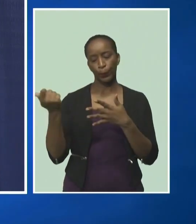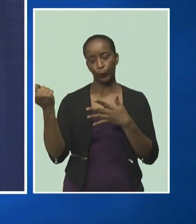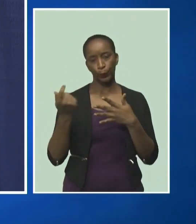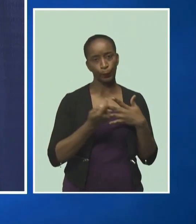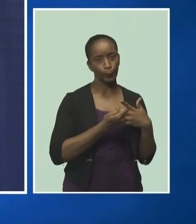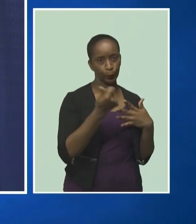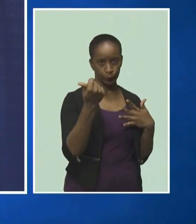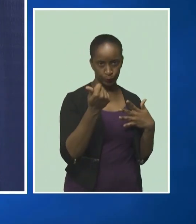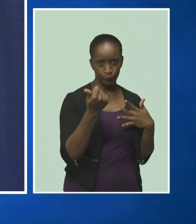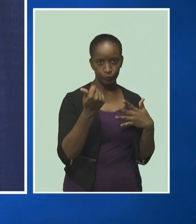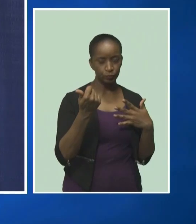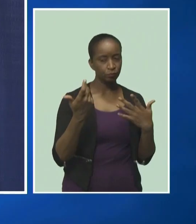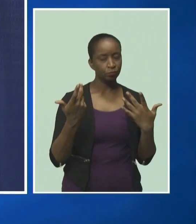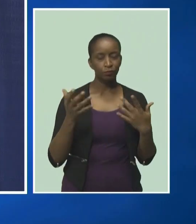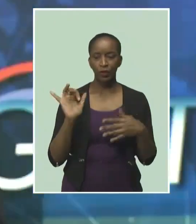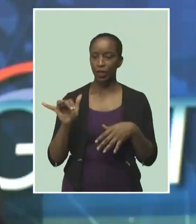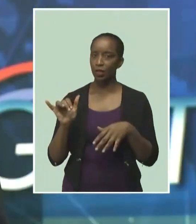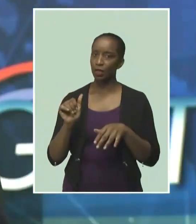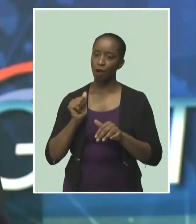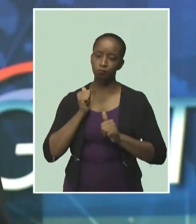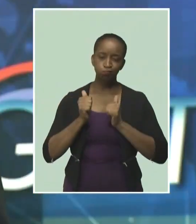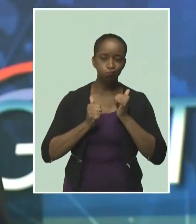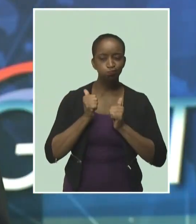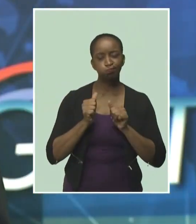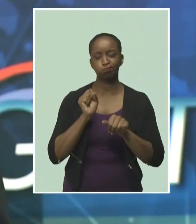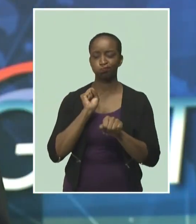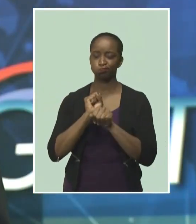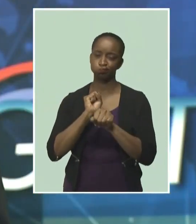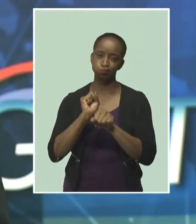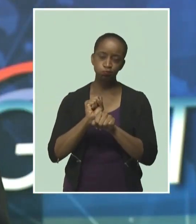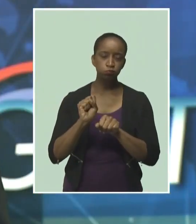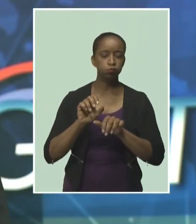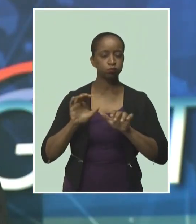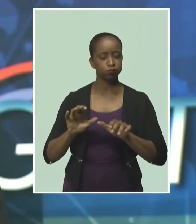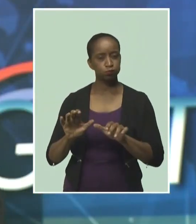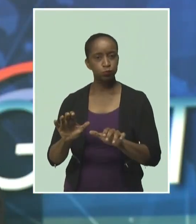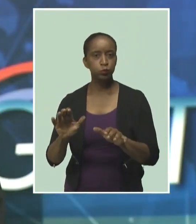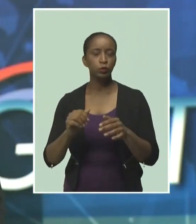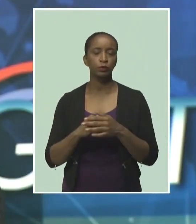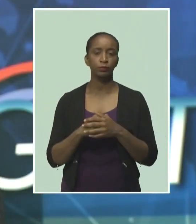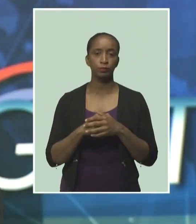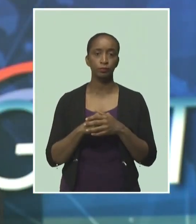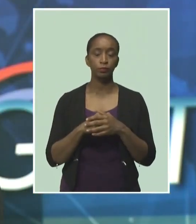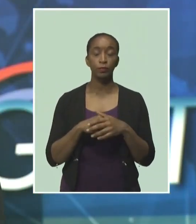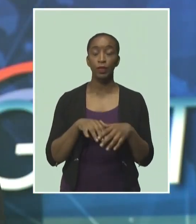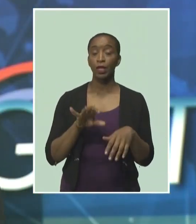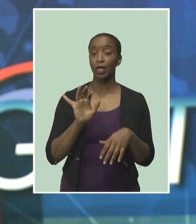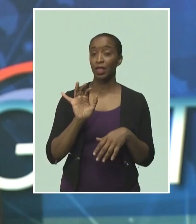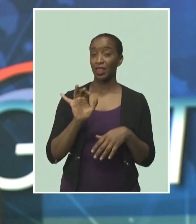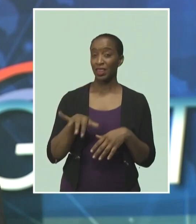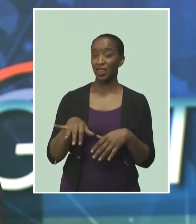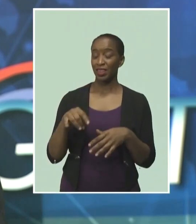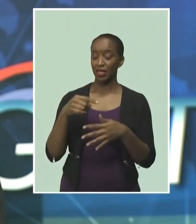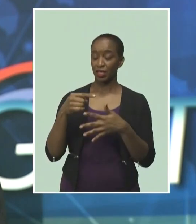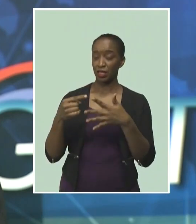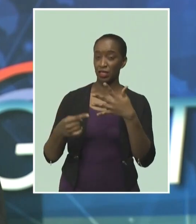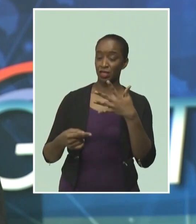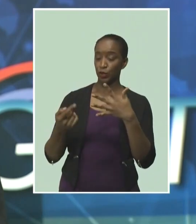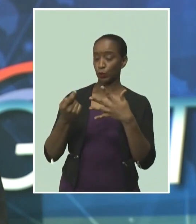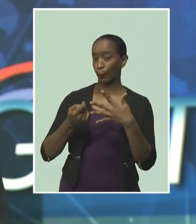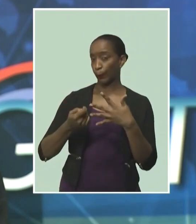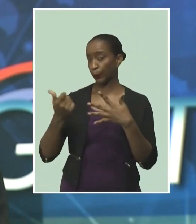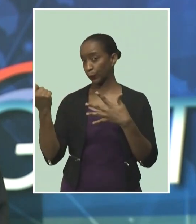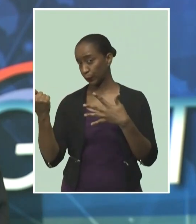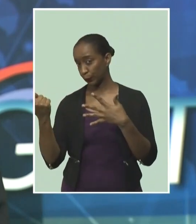time and effort. The Attorney General says getting off the Financial Action Task Force grey list does